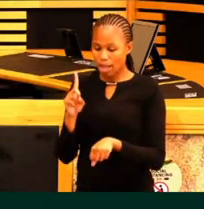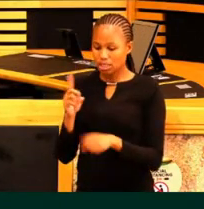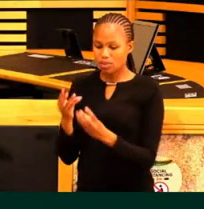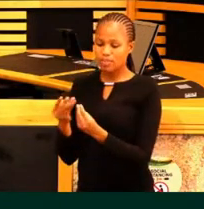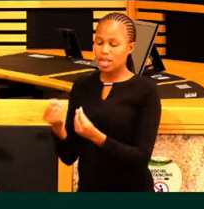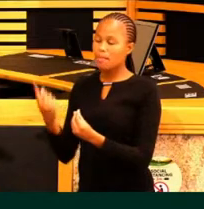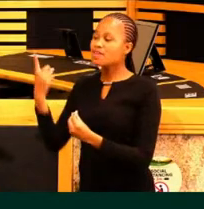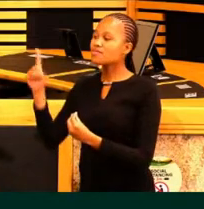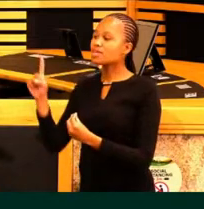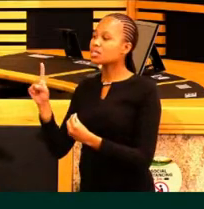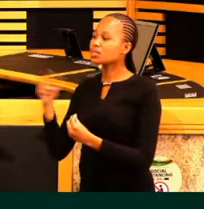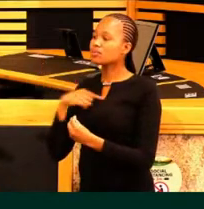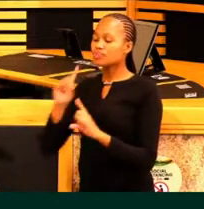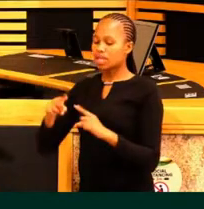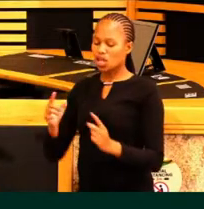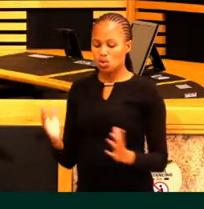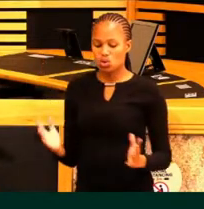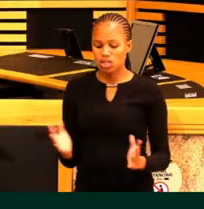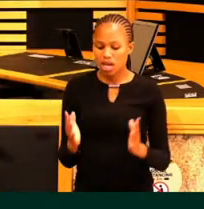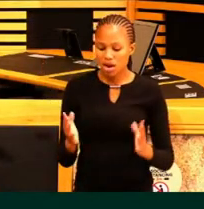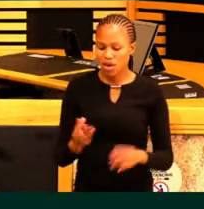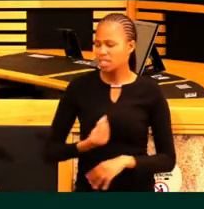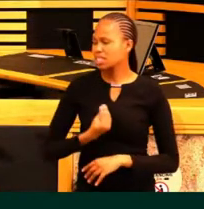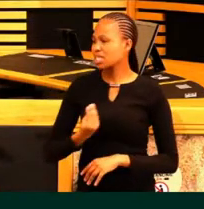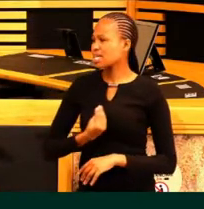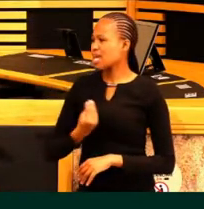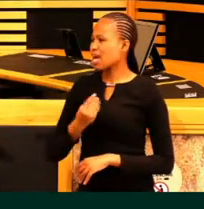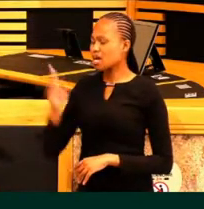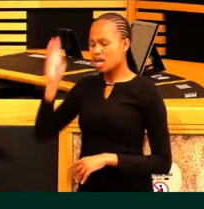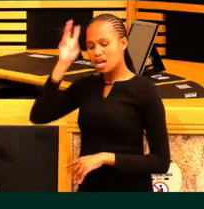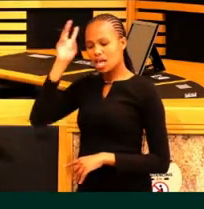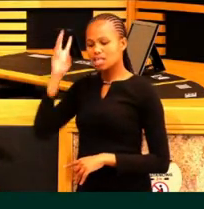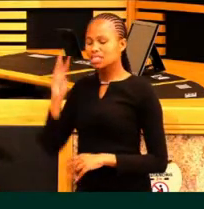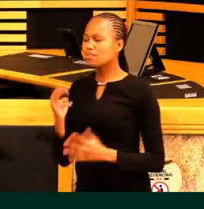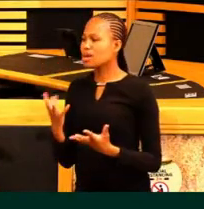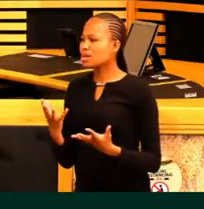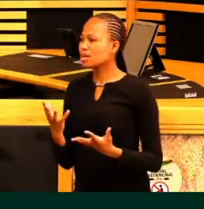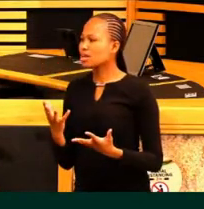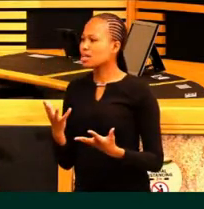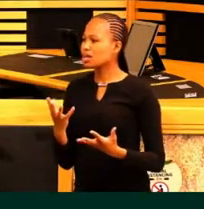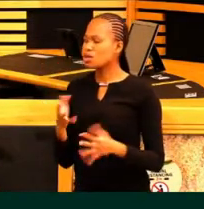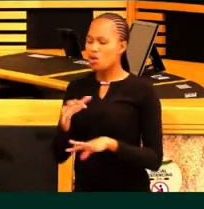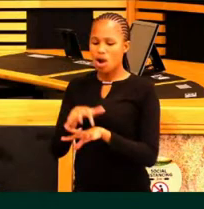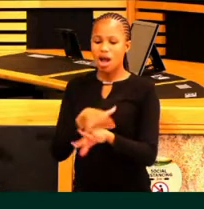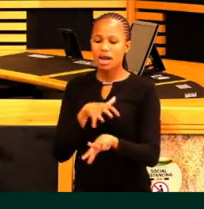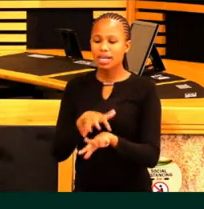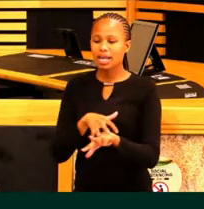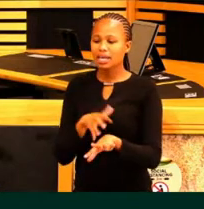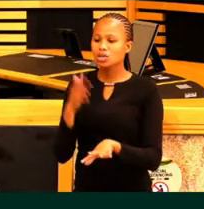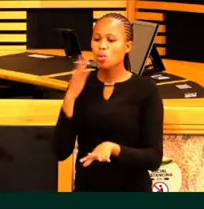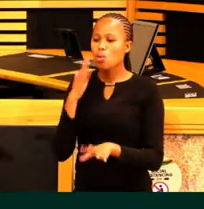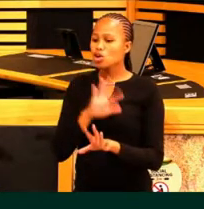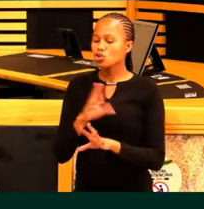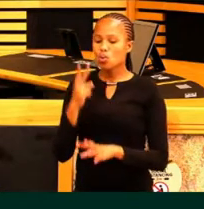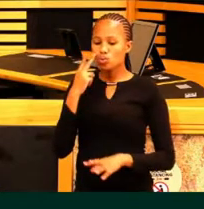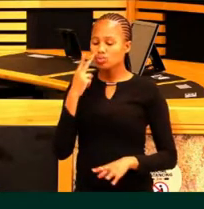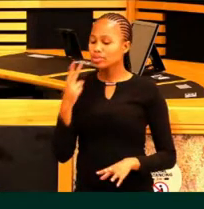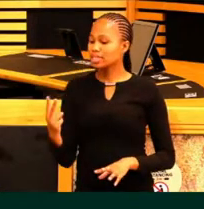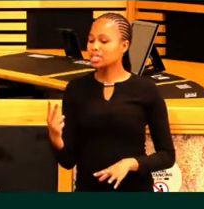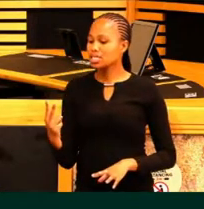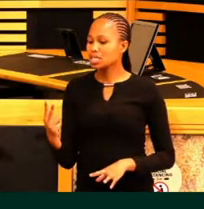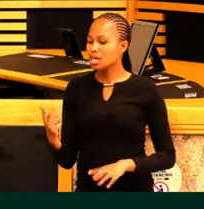we cannot encourage young people of the Nelson Mandela Metro on agriculture when they don't see it in their daily